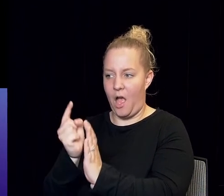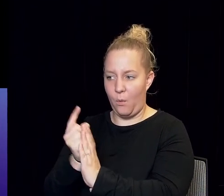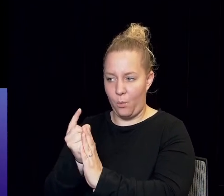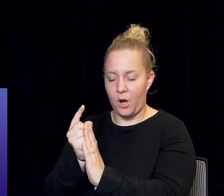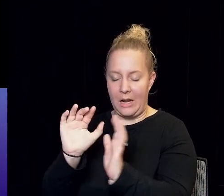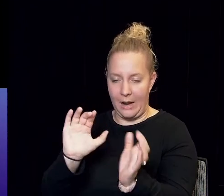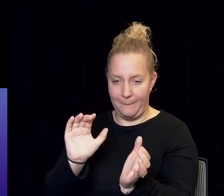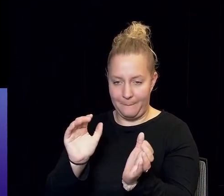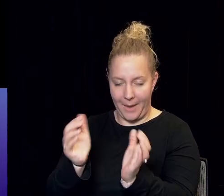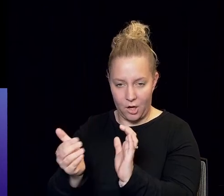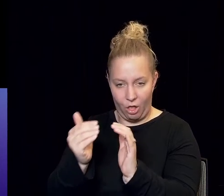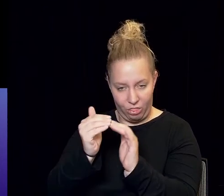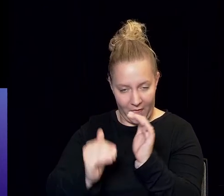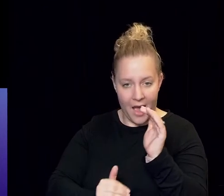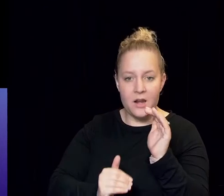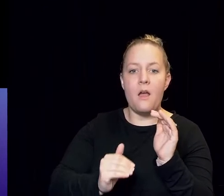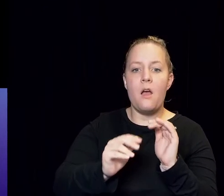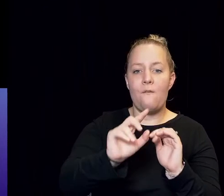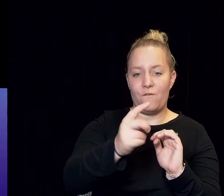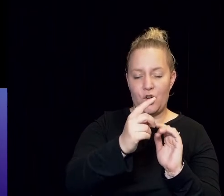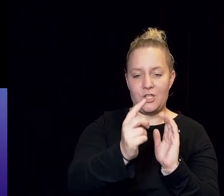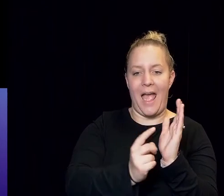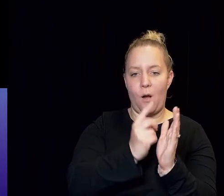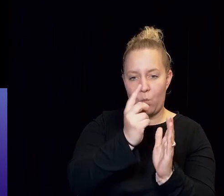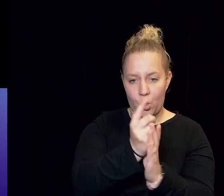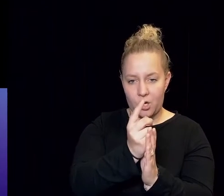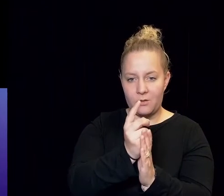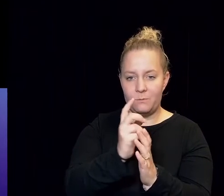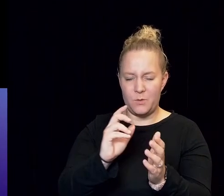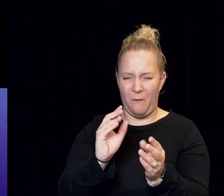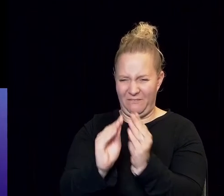So let's make that correction first,